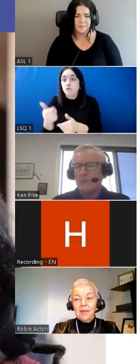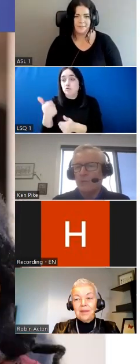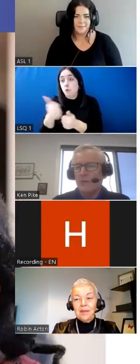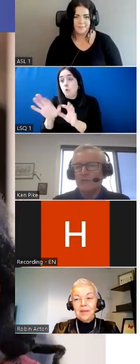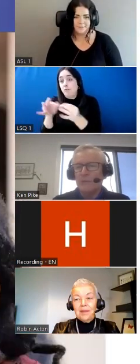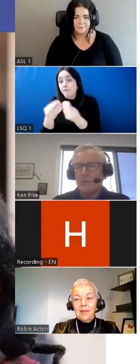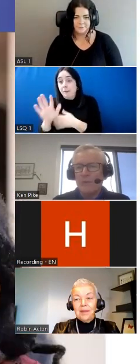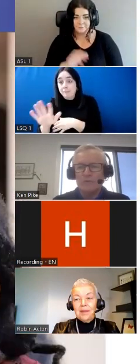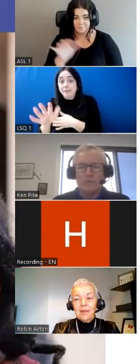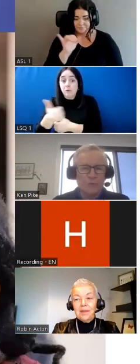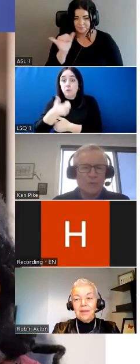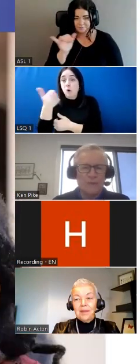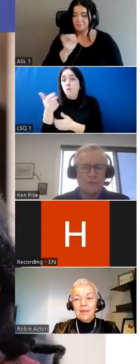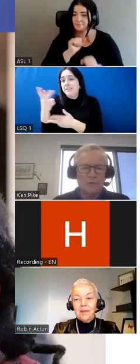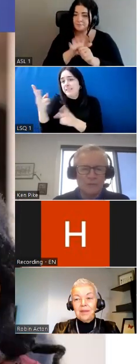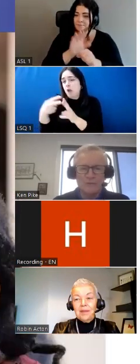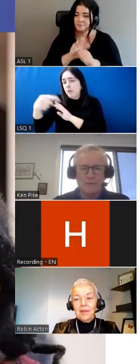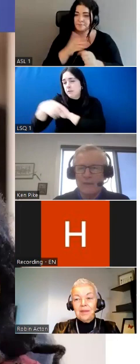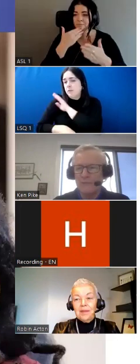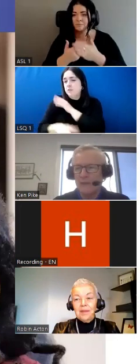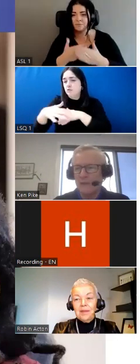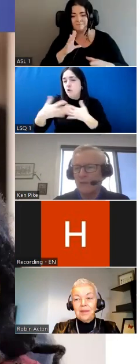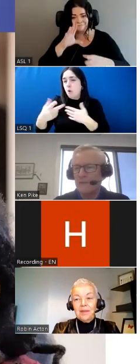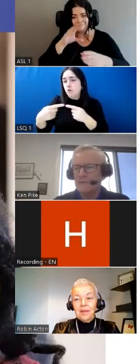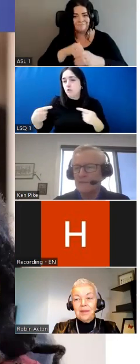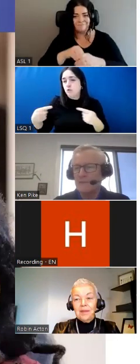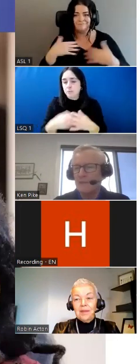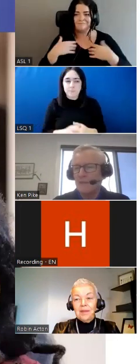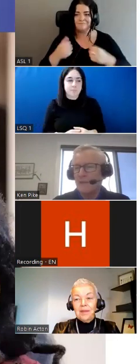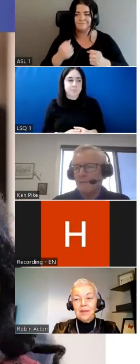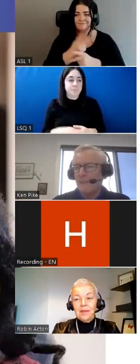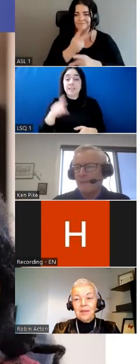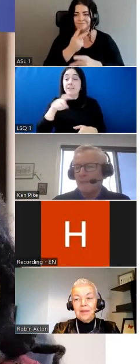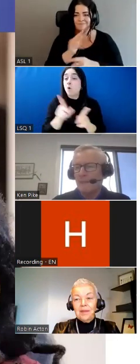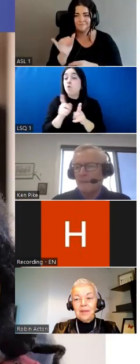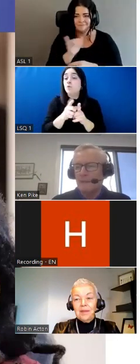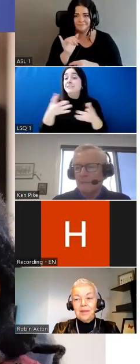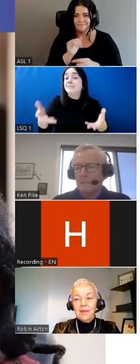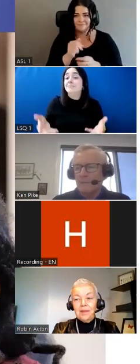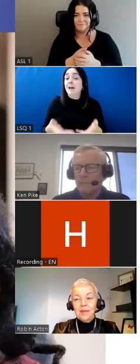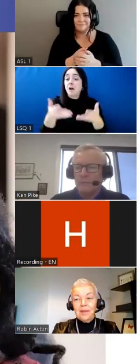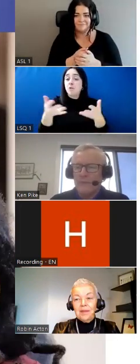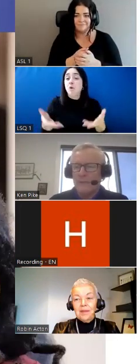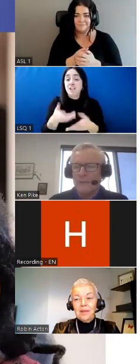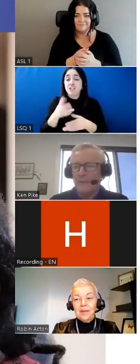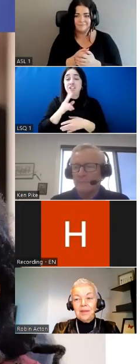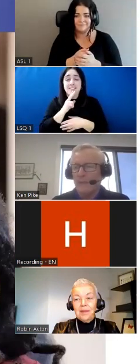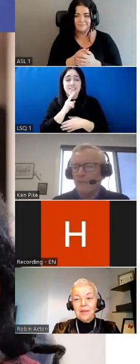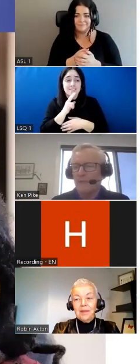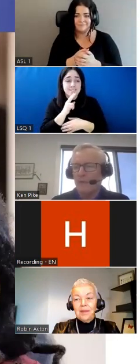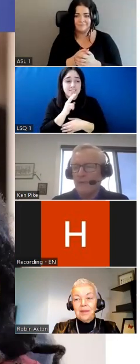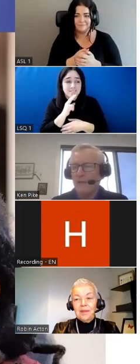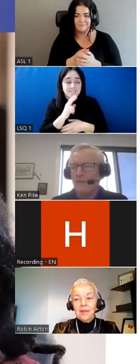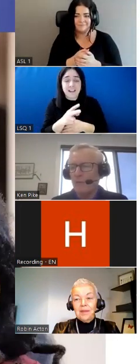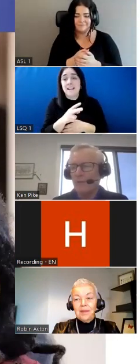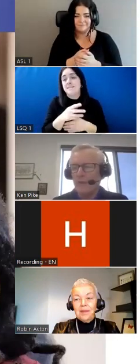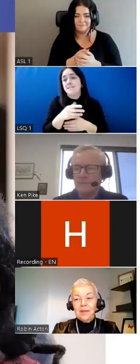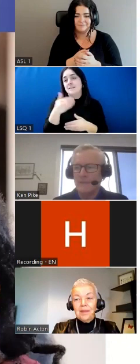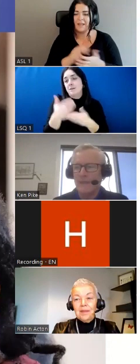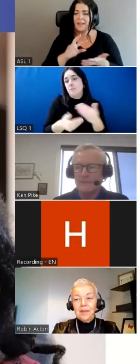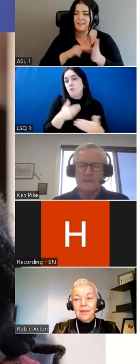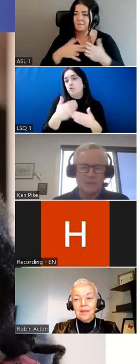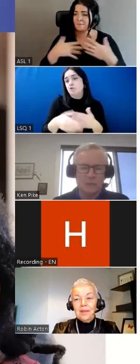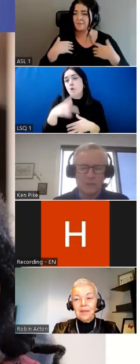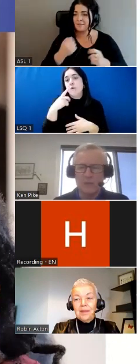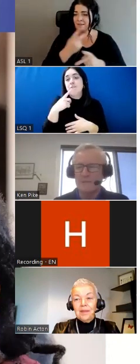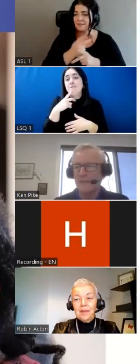You can also work to promote truly inclusive healthcare, and this is which will be healthcare that everyone